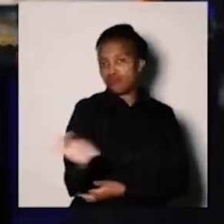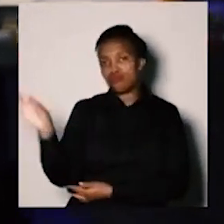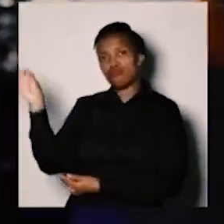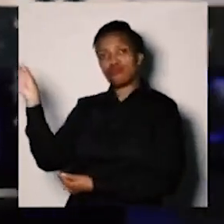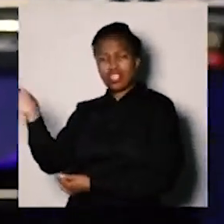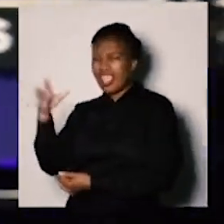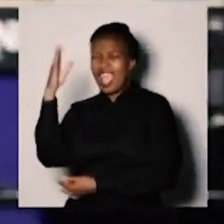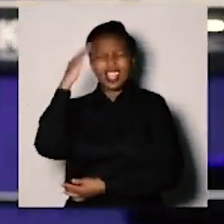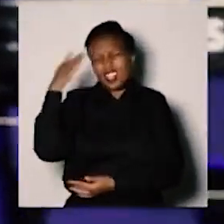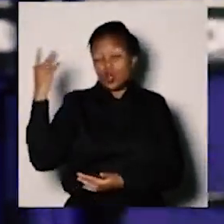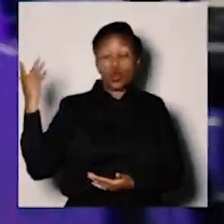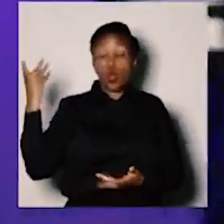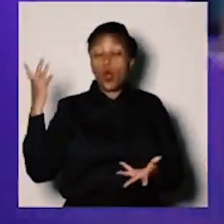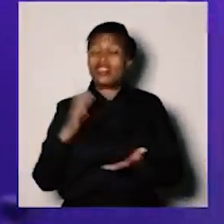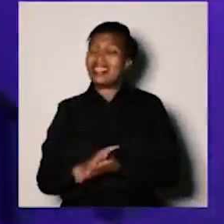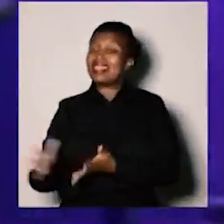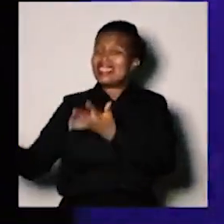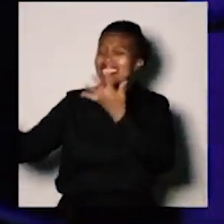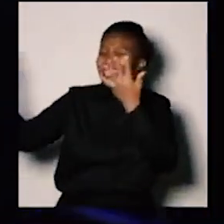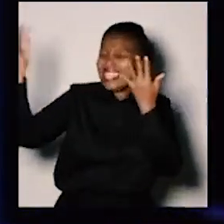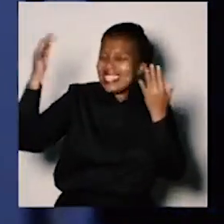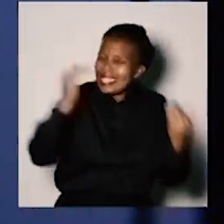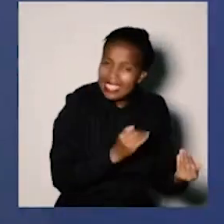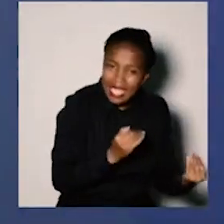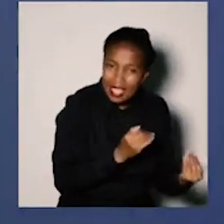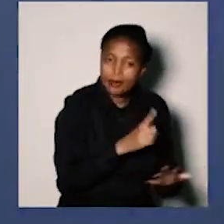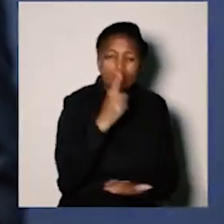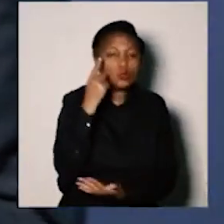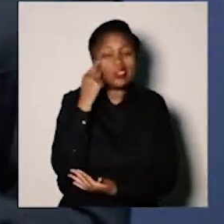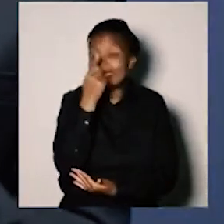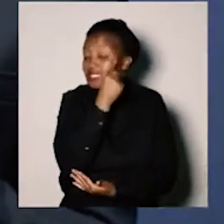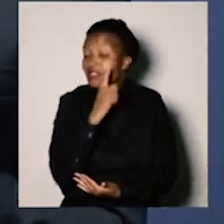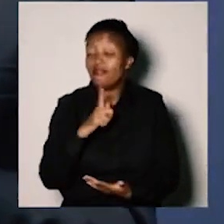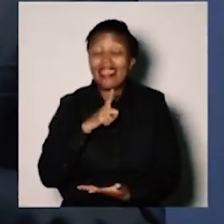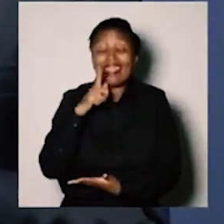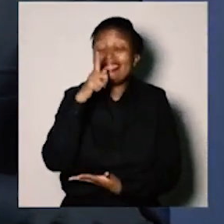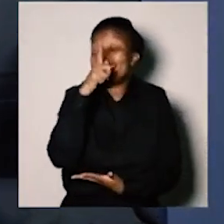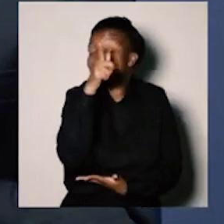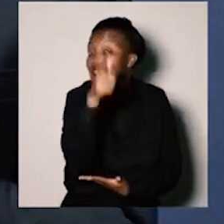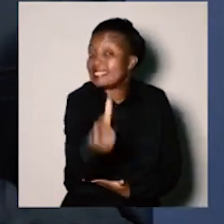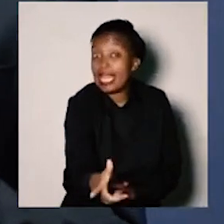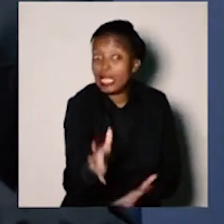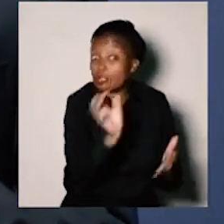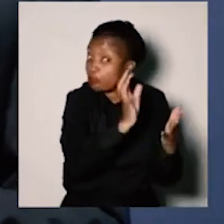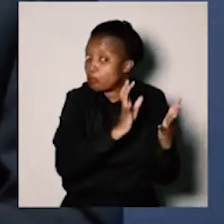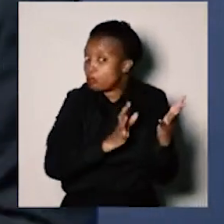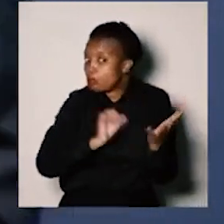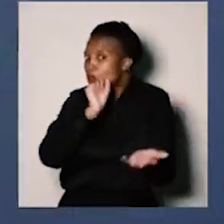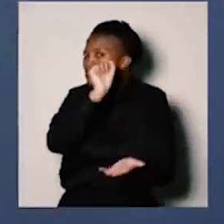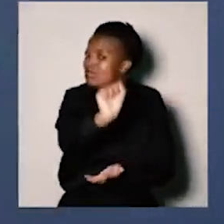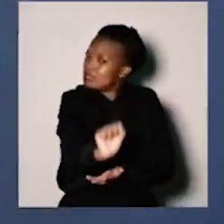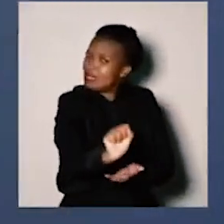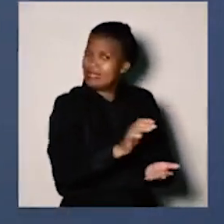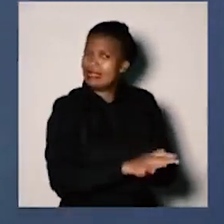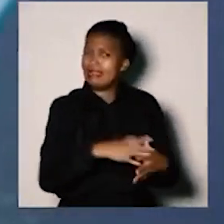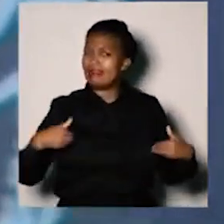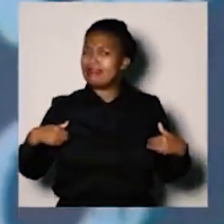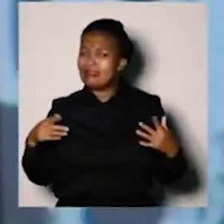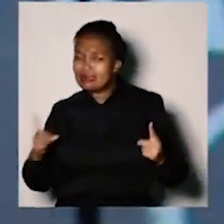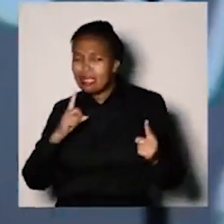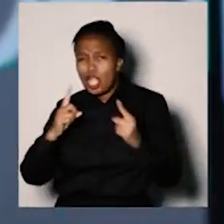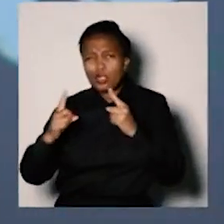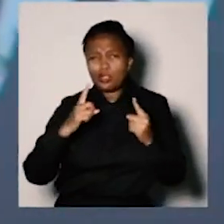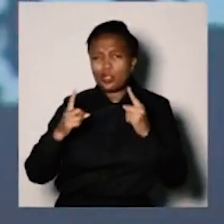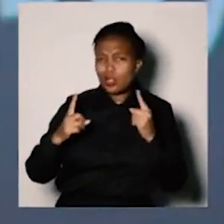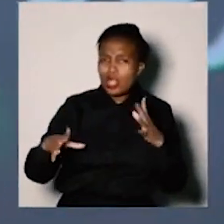was. And then they came to the front to come and give testimony. I didn't know what testimony was. Then they started talking about how they